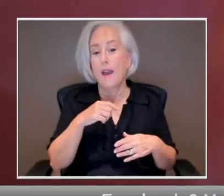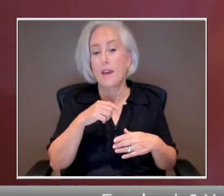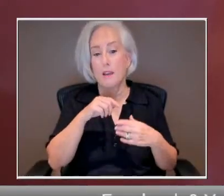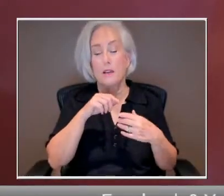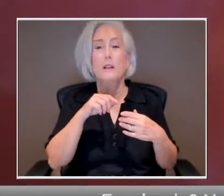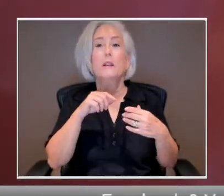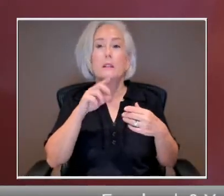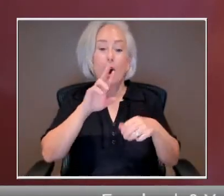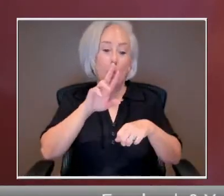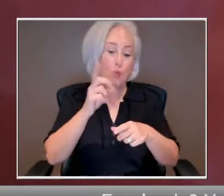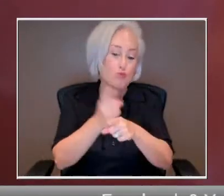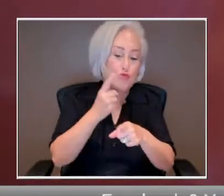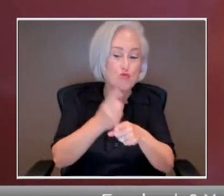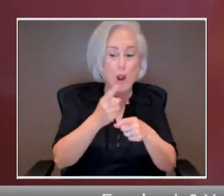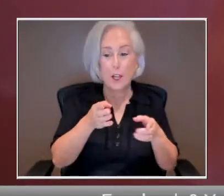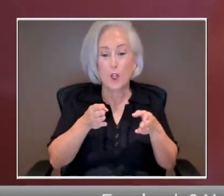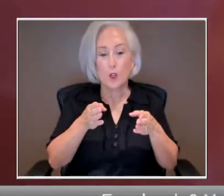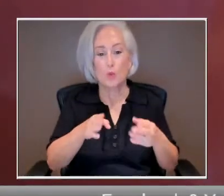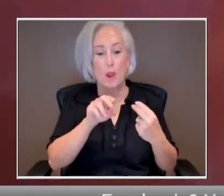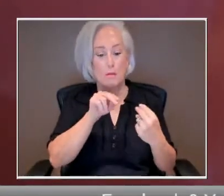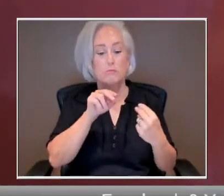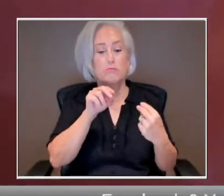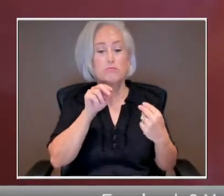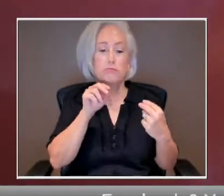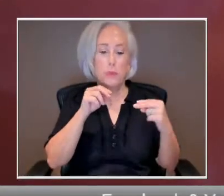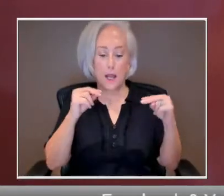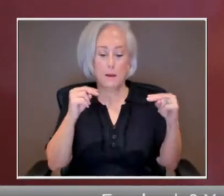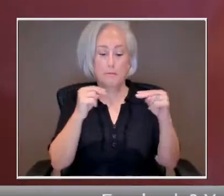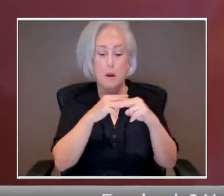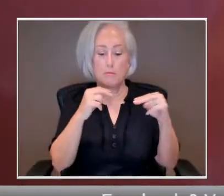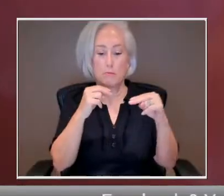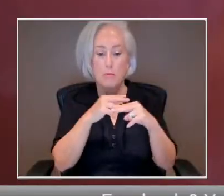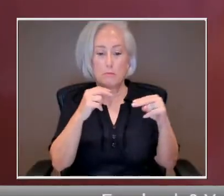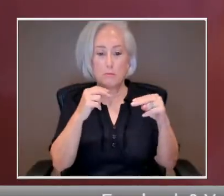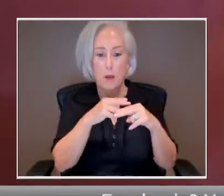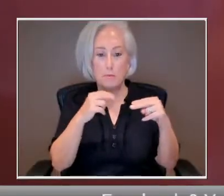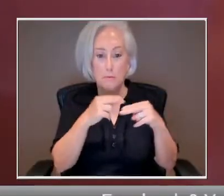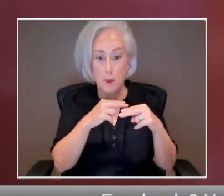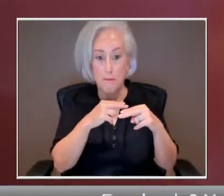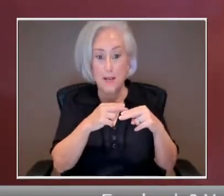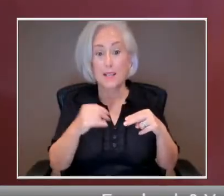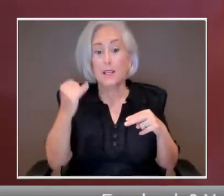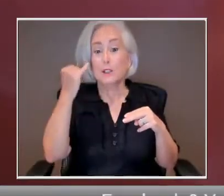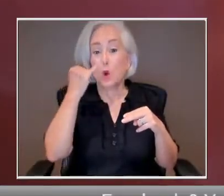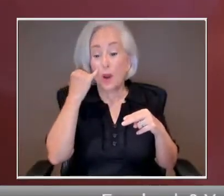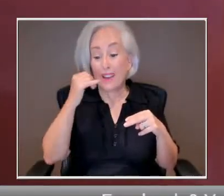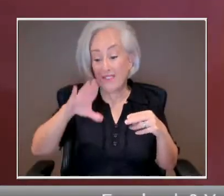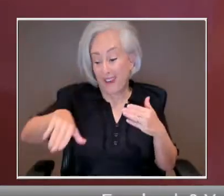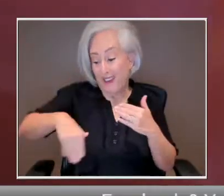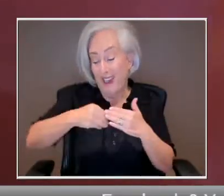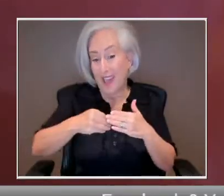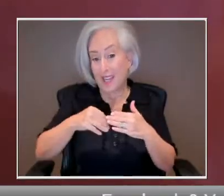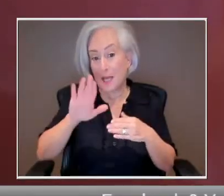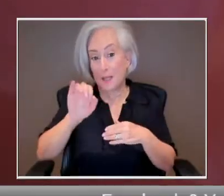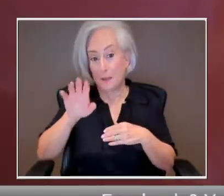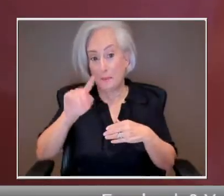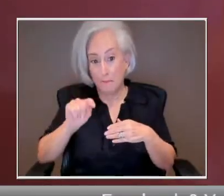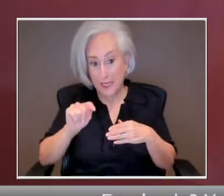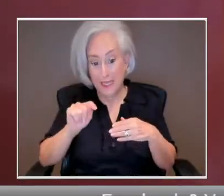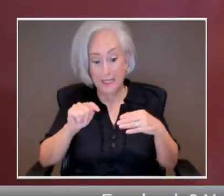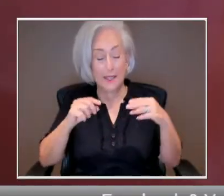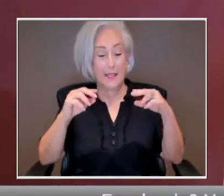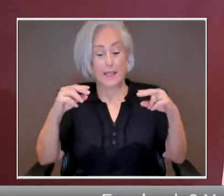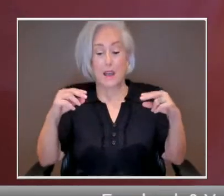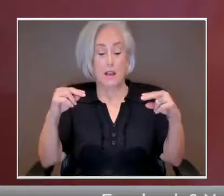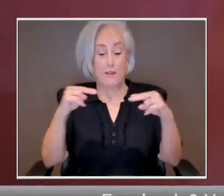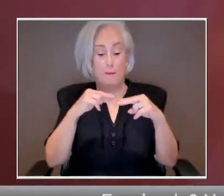If there's an extra beat that comes in, and then it just says, okay, the highway is blocked now. So it's going to go over here, and then there's a small circuit that happens over there leading to the